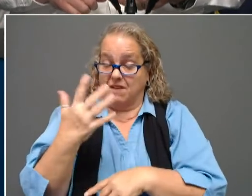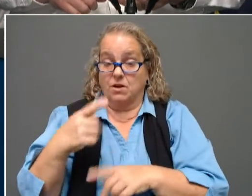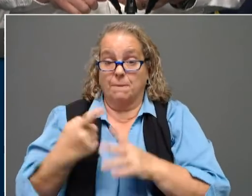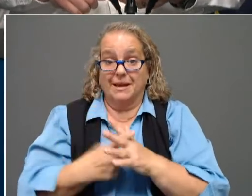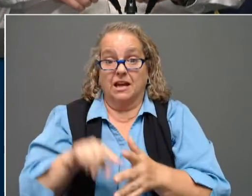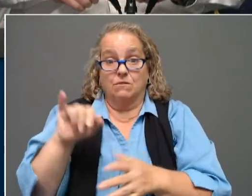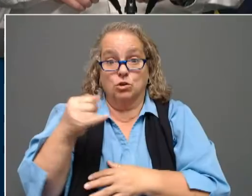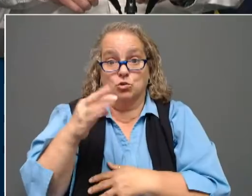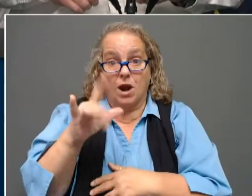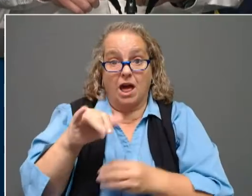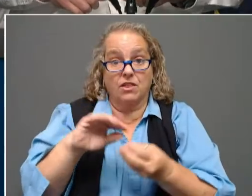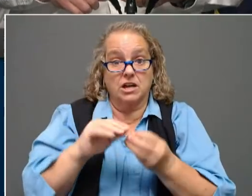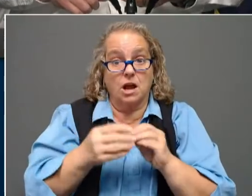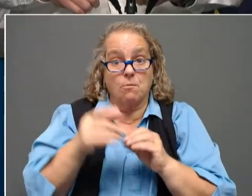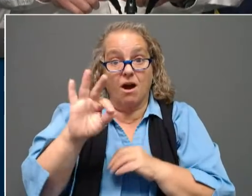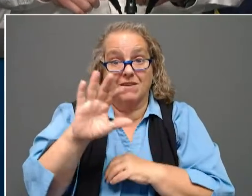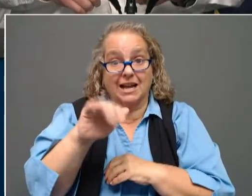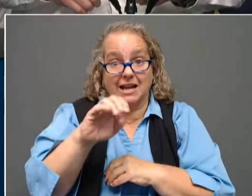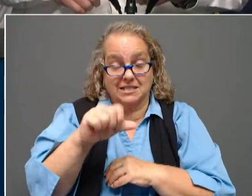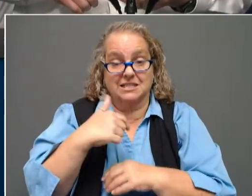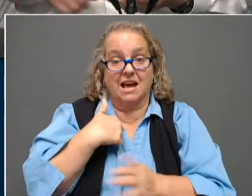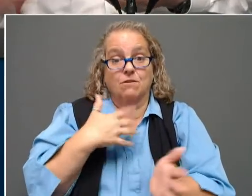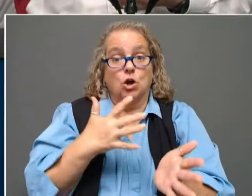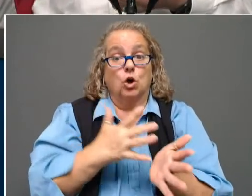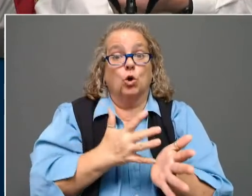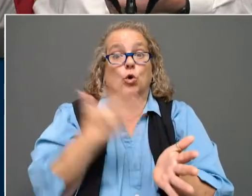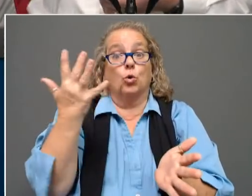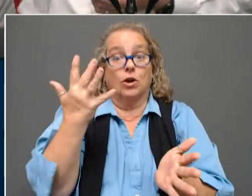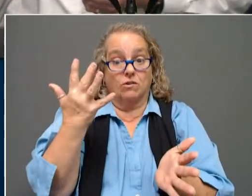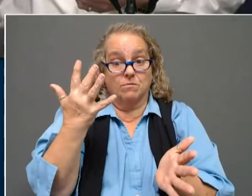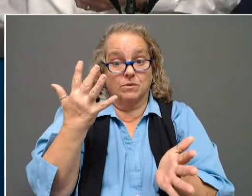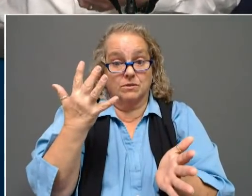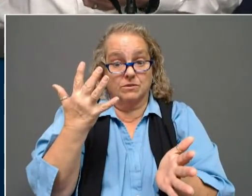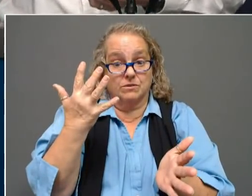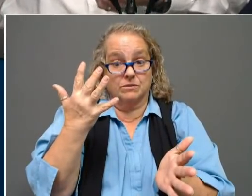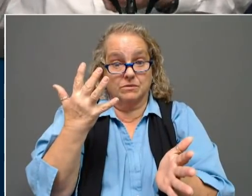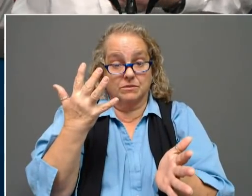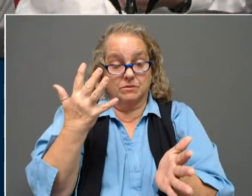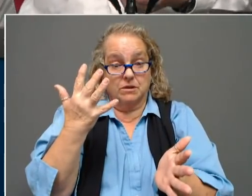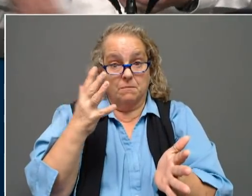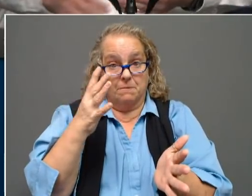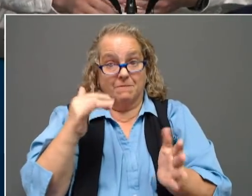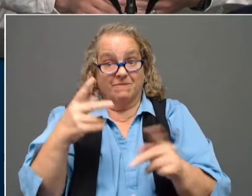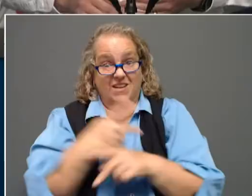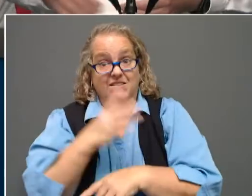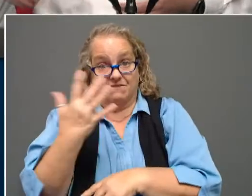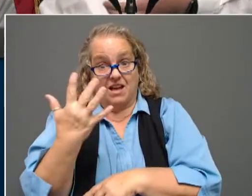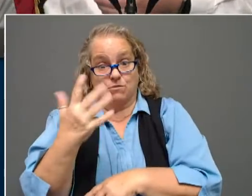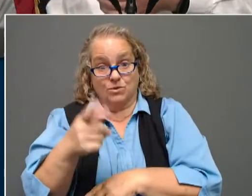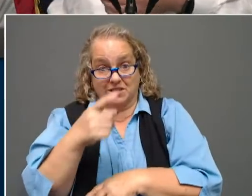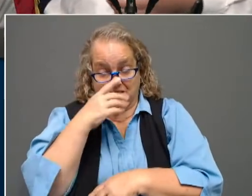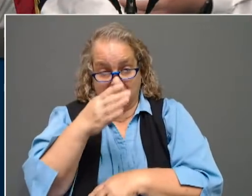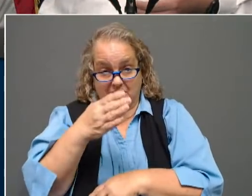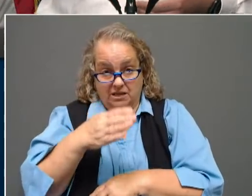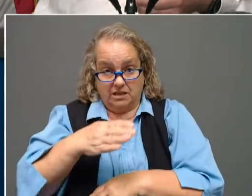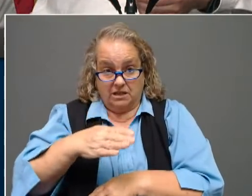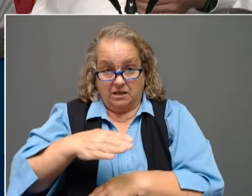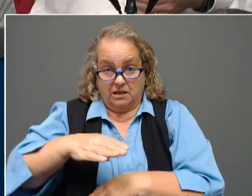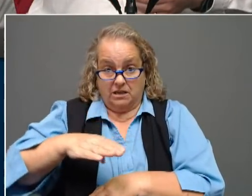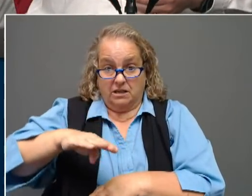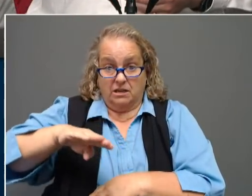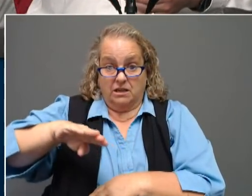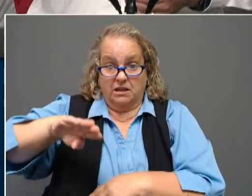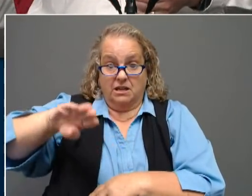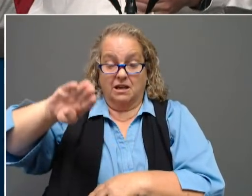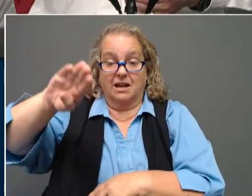has roughly quintupled, increased by a factor of 5. You see that really steep growth here on the far right. It looks small because